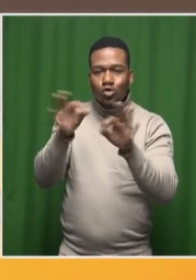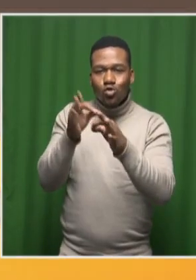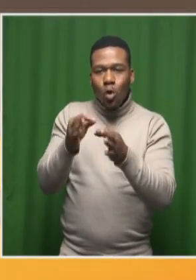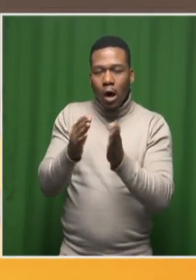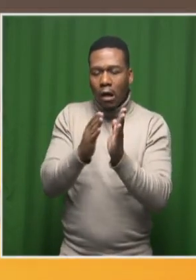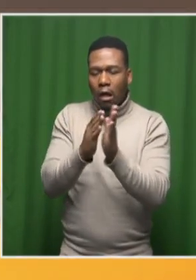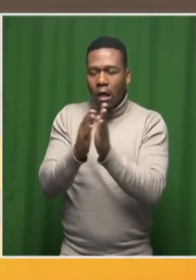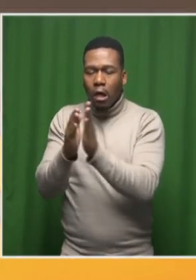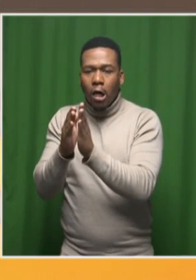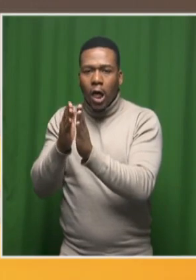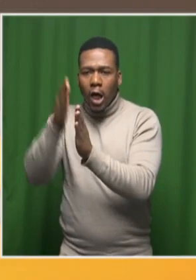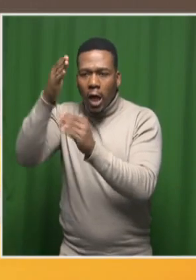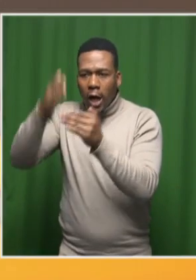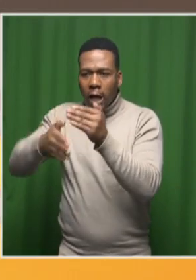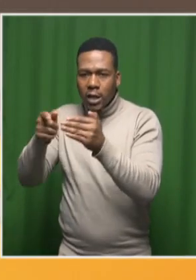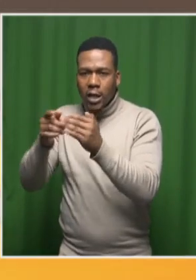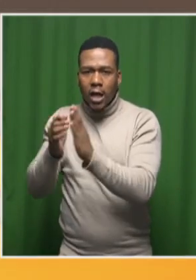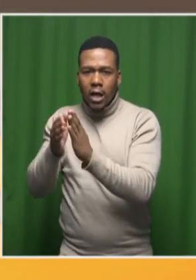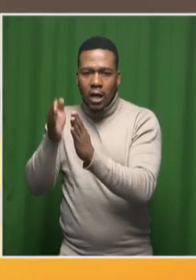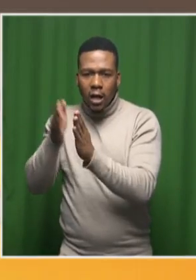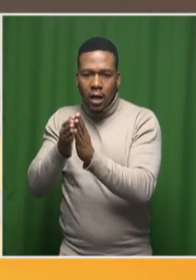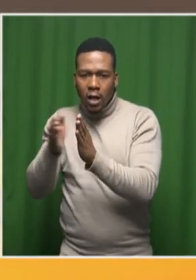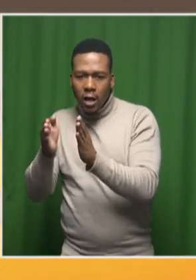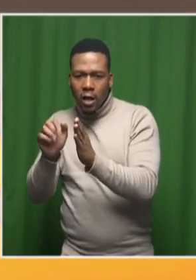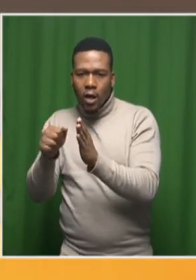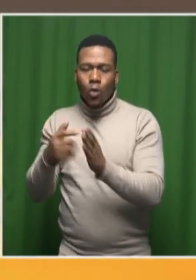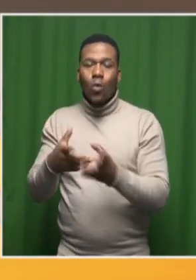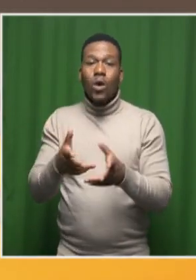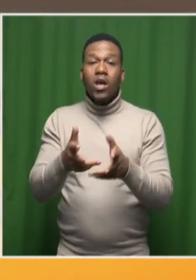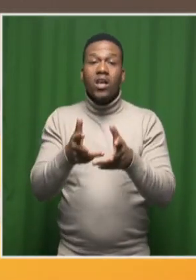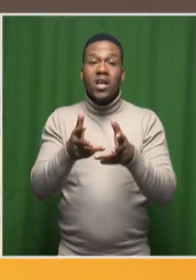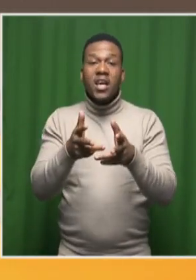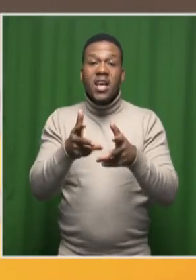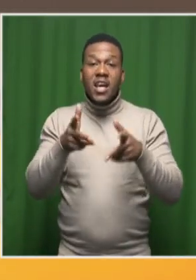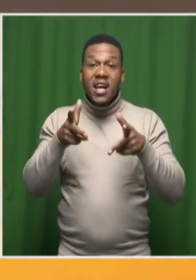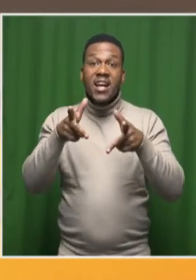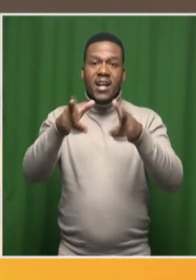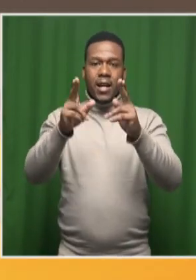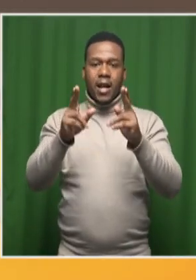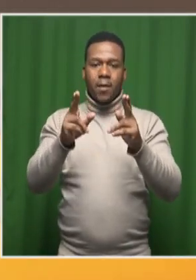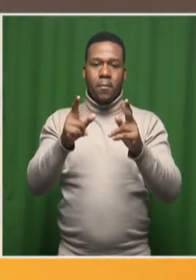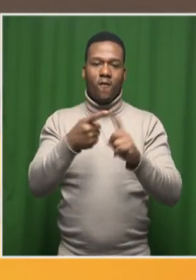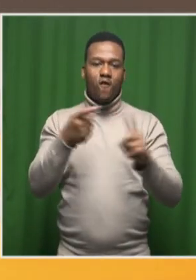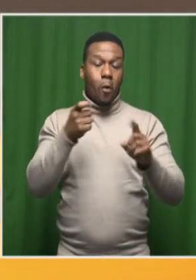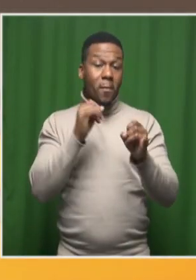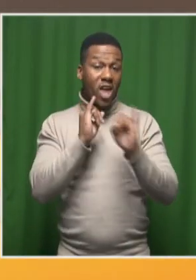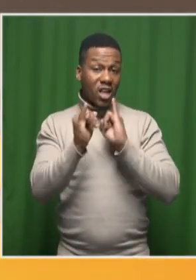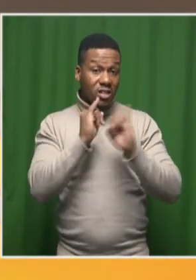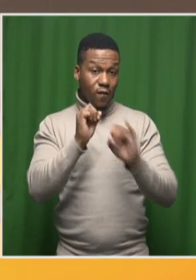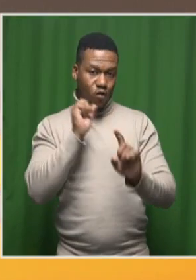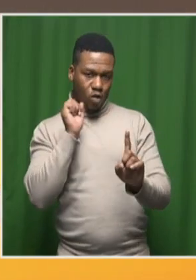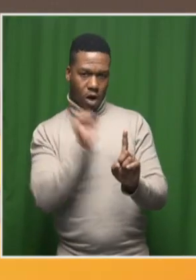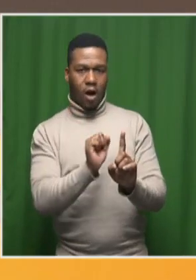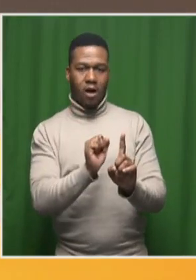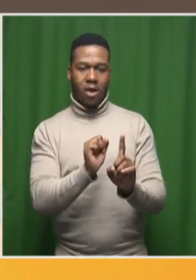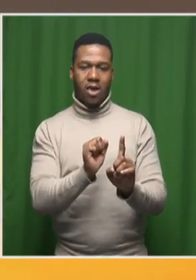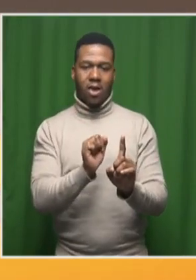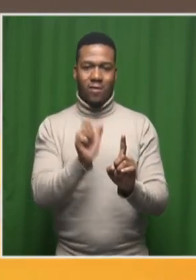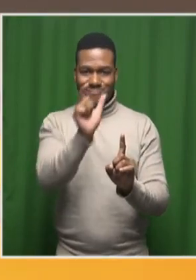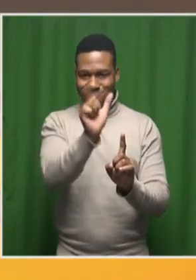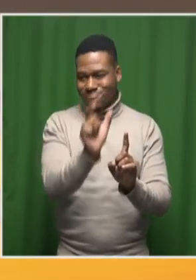know, give maybe a human element to the song. Yeah. And we took a clip that was actually from an interview. So just